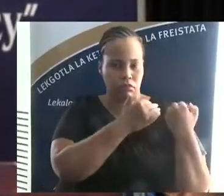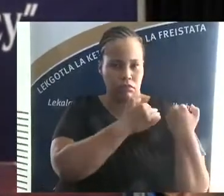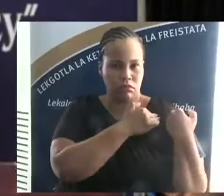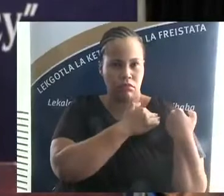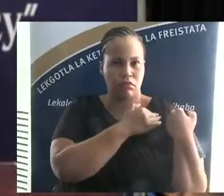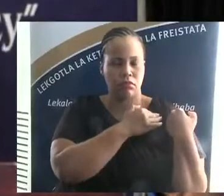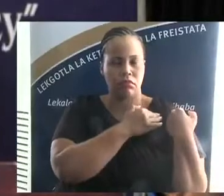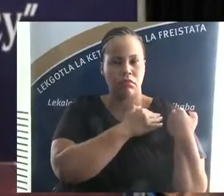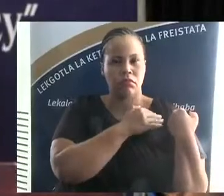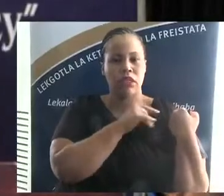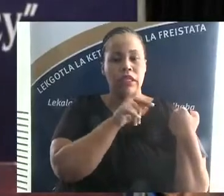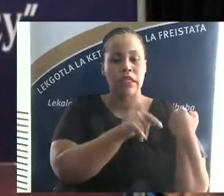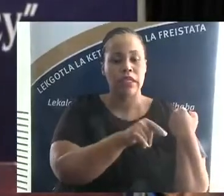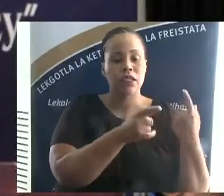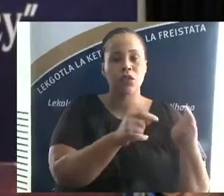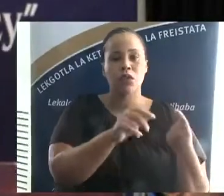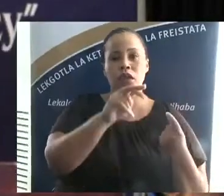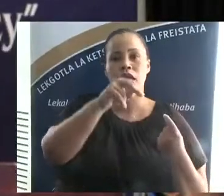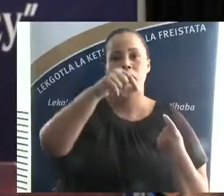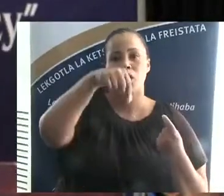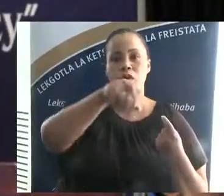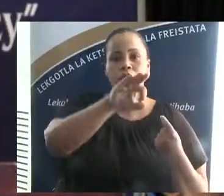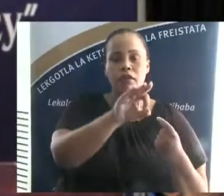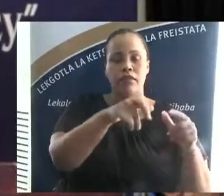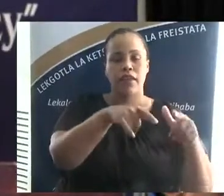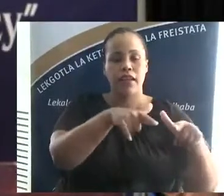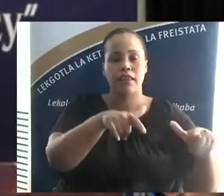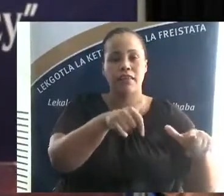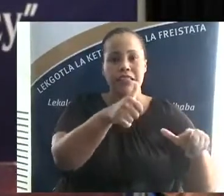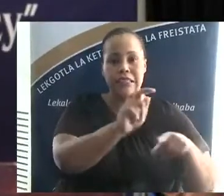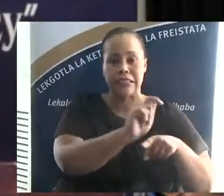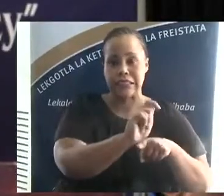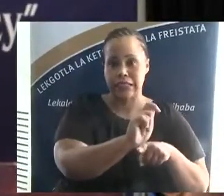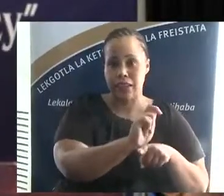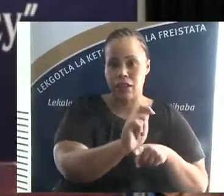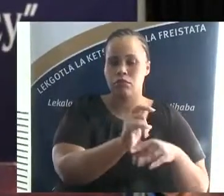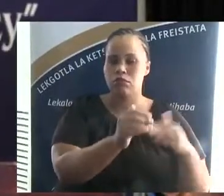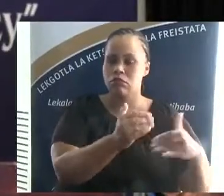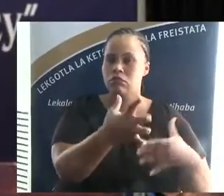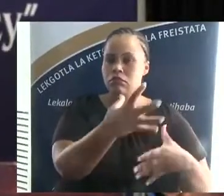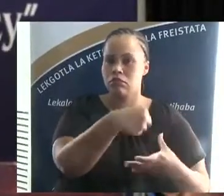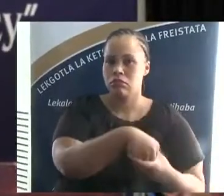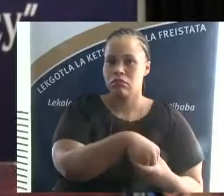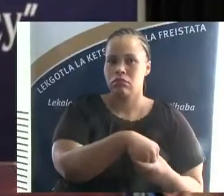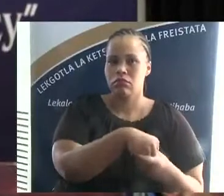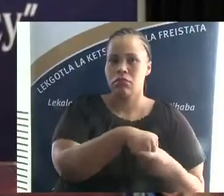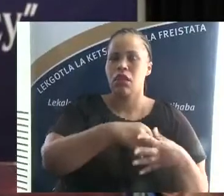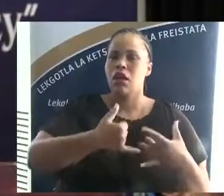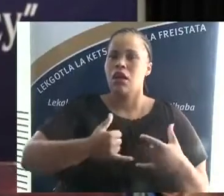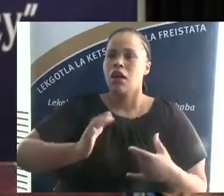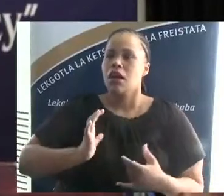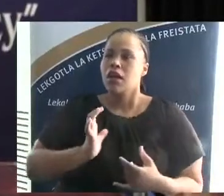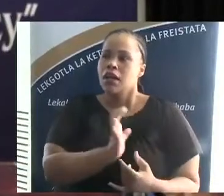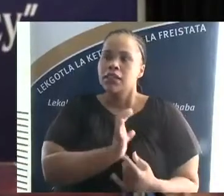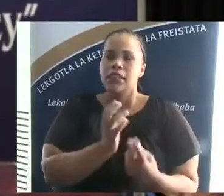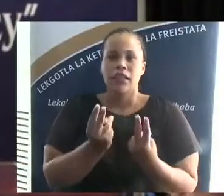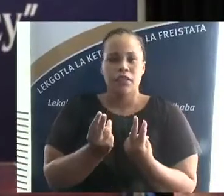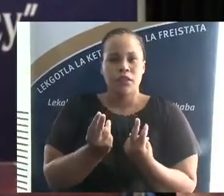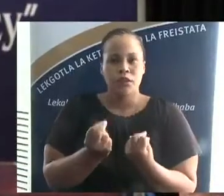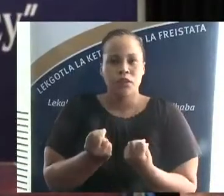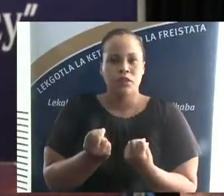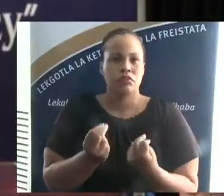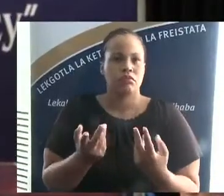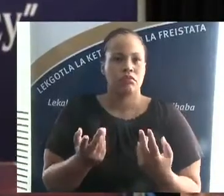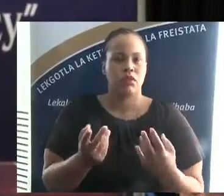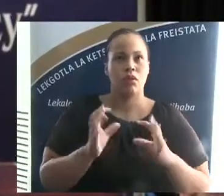formal training NQF level 6 process. So every new councillor, in terms of the